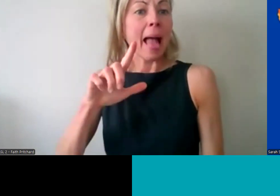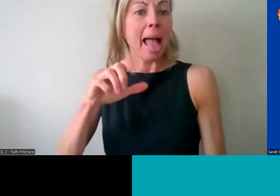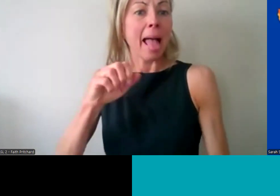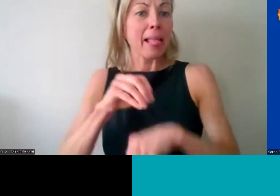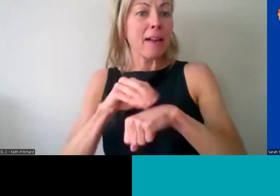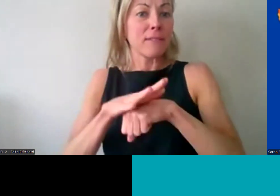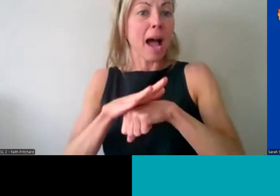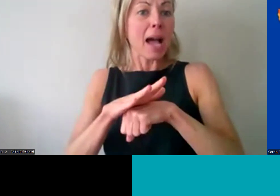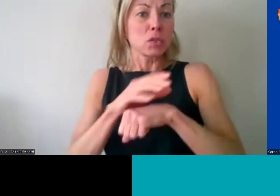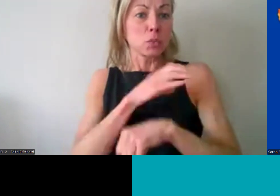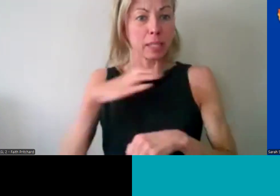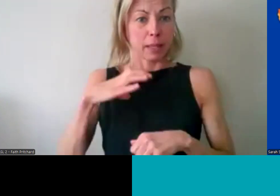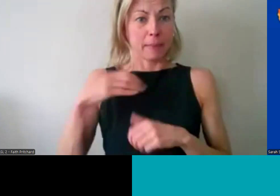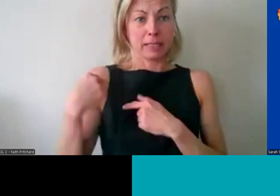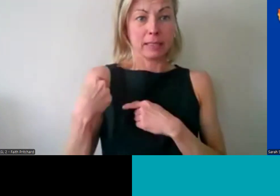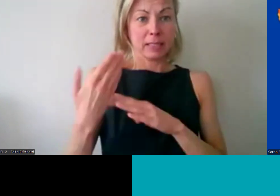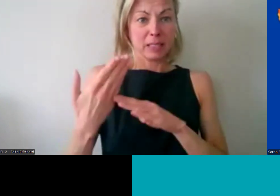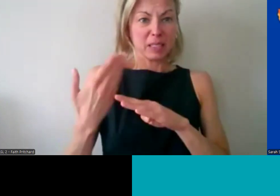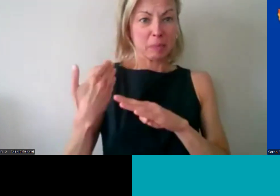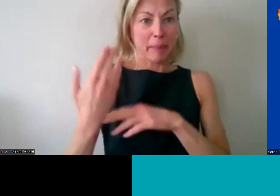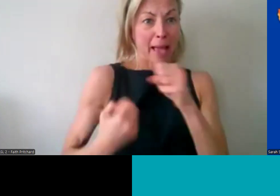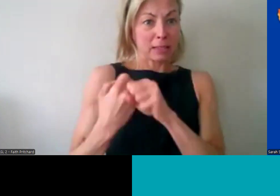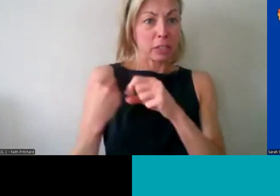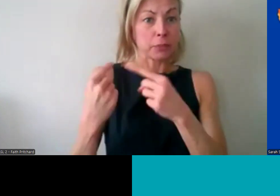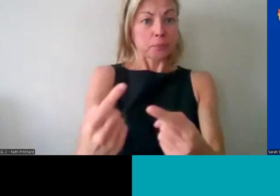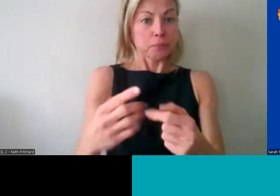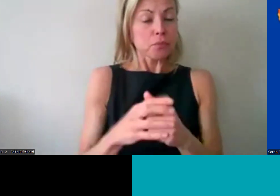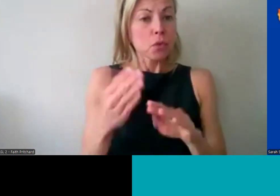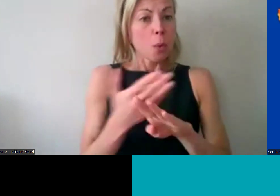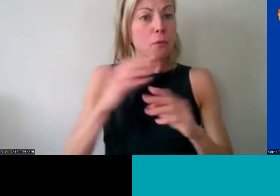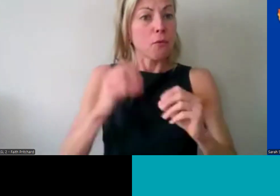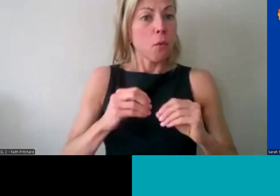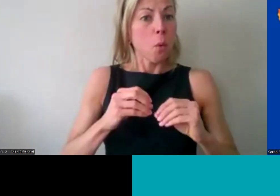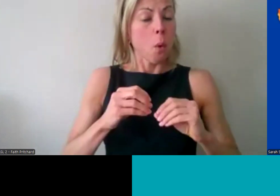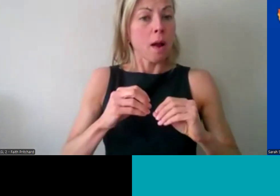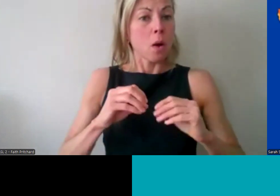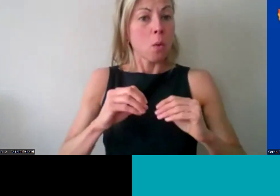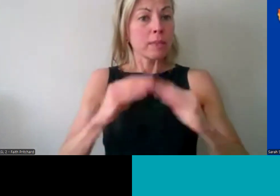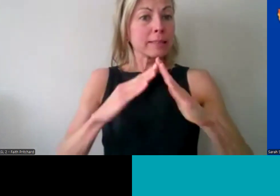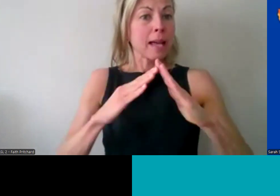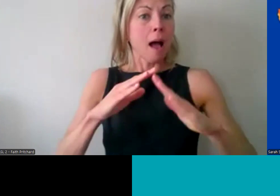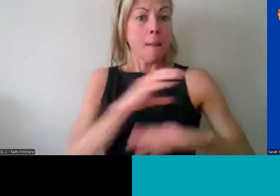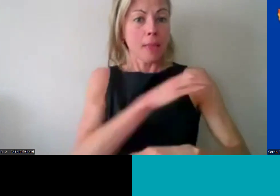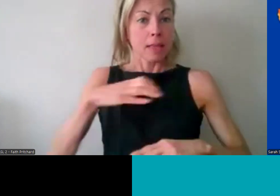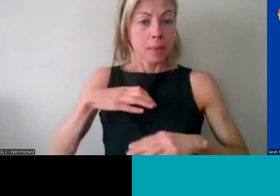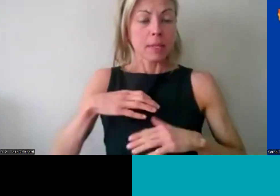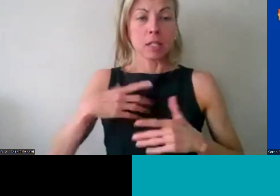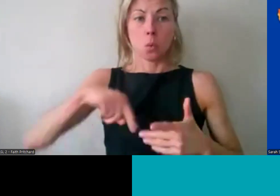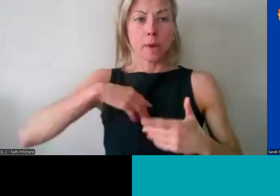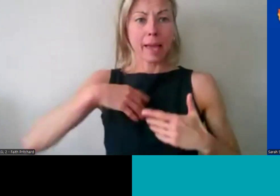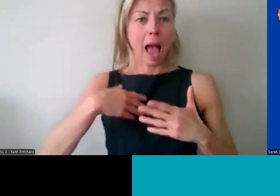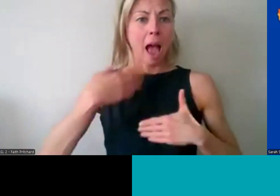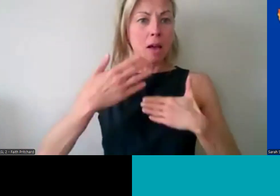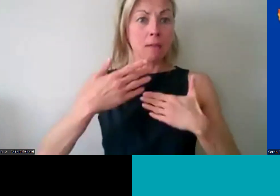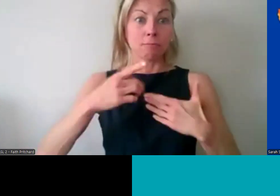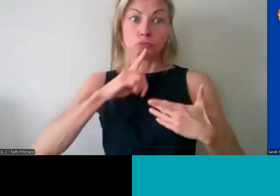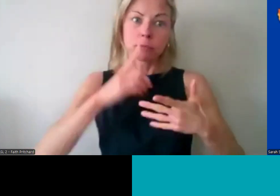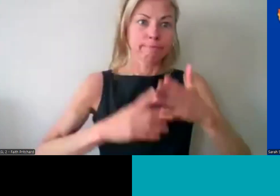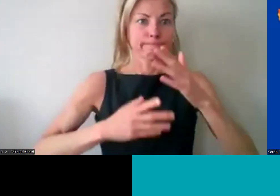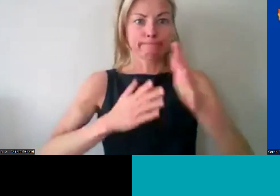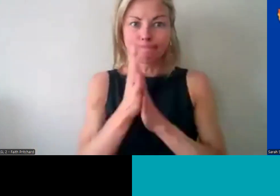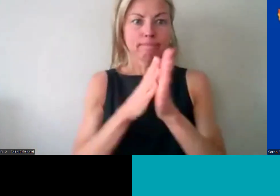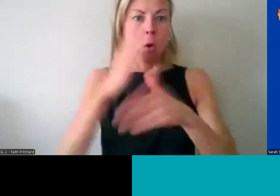And before the committee actually started, there was a pretty robust process around design with